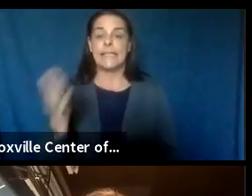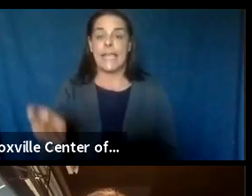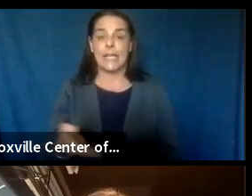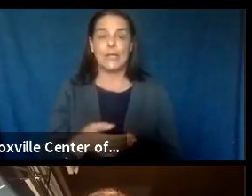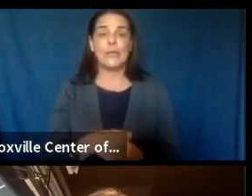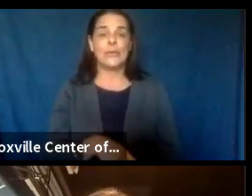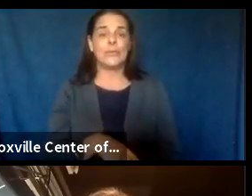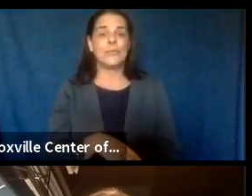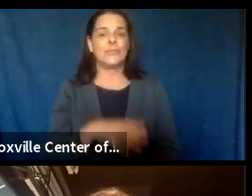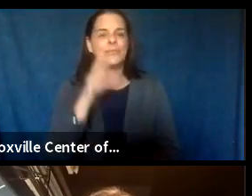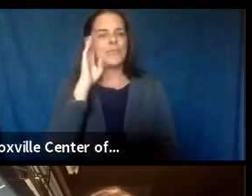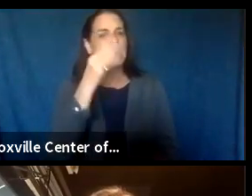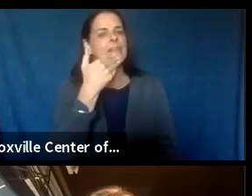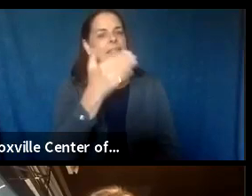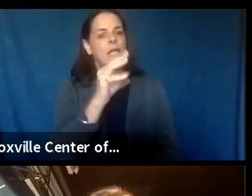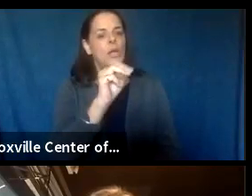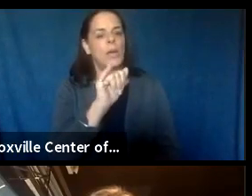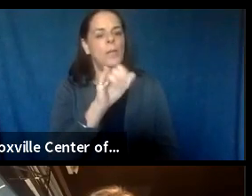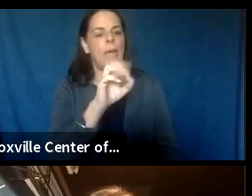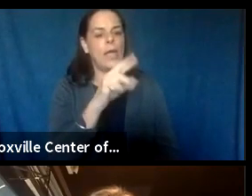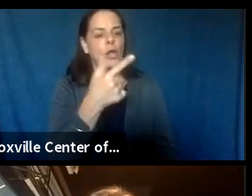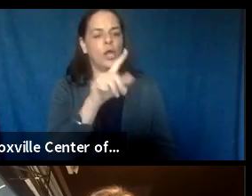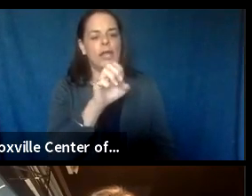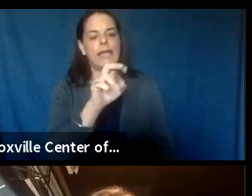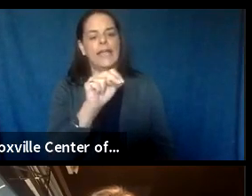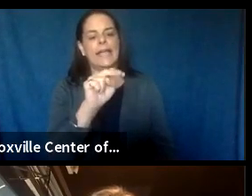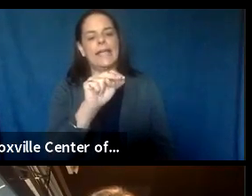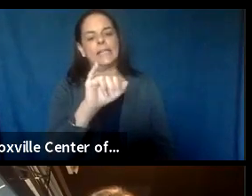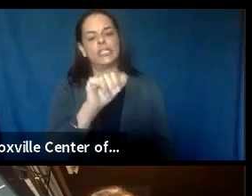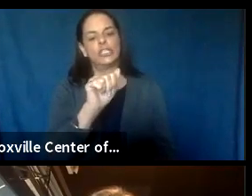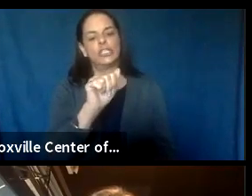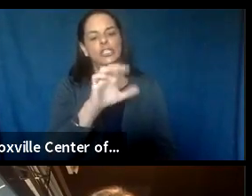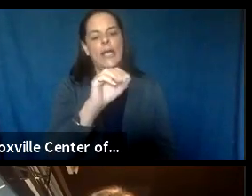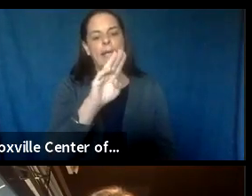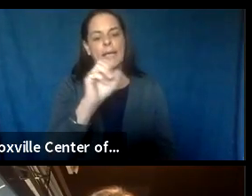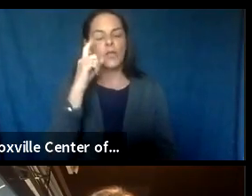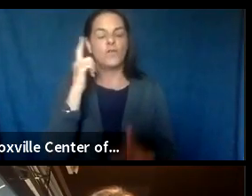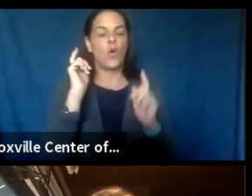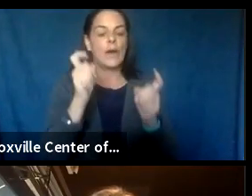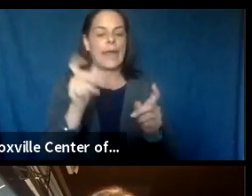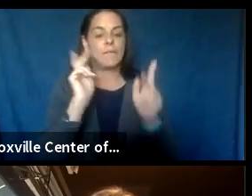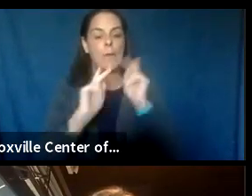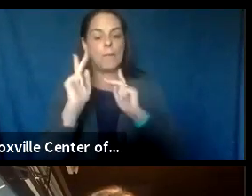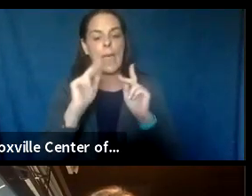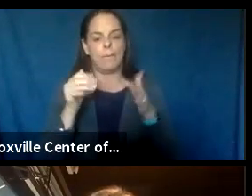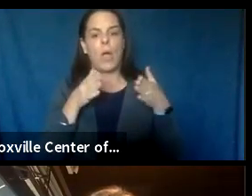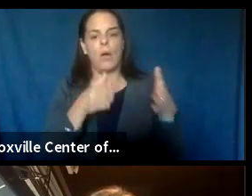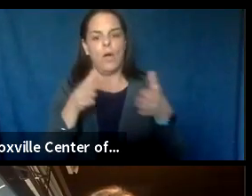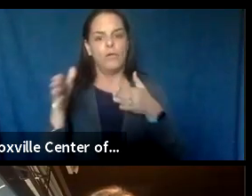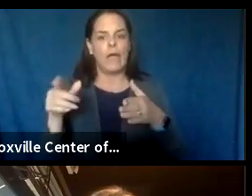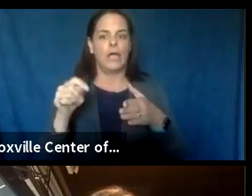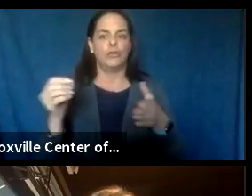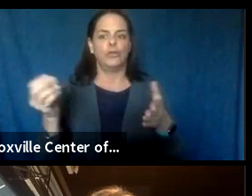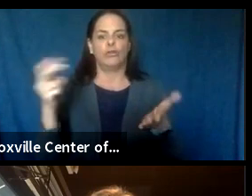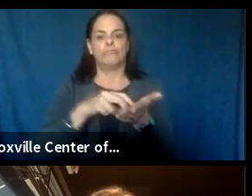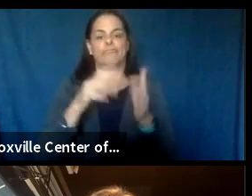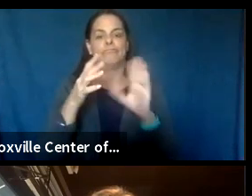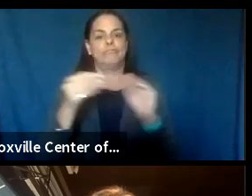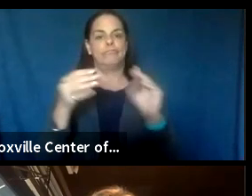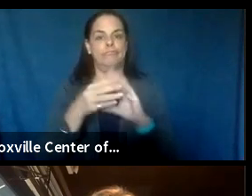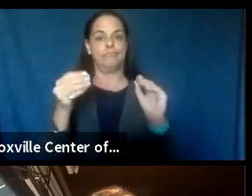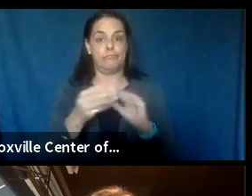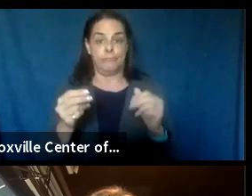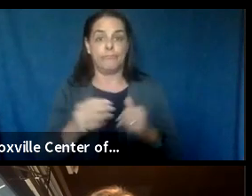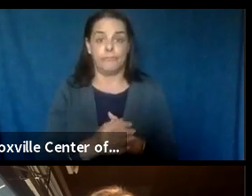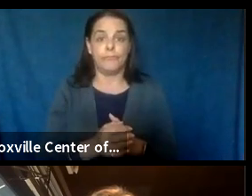Thank you, Mayor Glenn Jacobs, for giving the public a forum. I had hoped